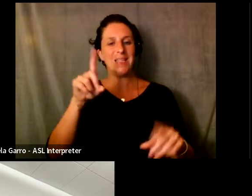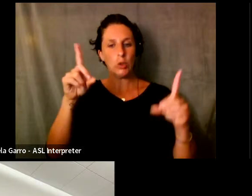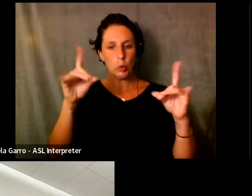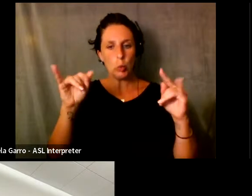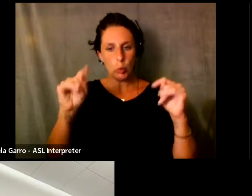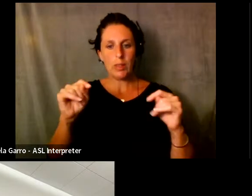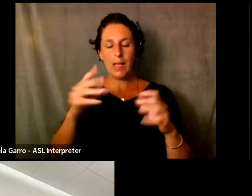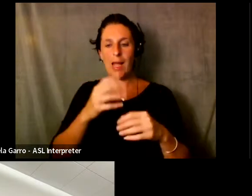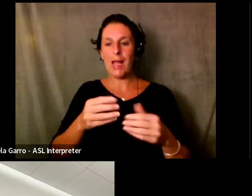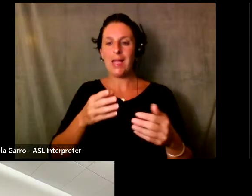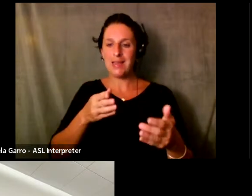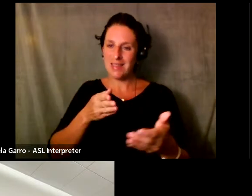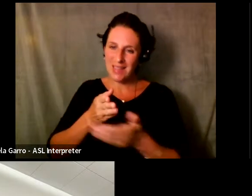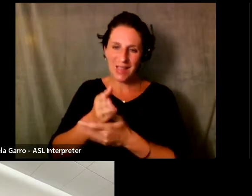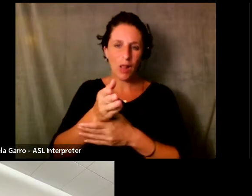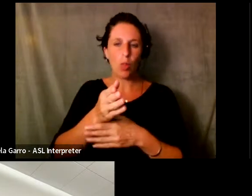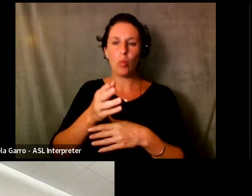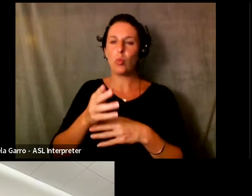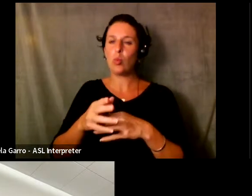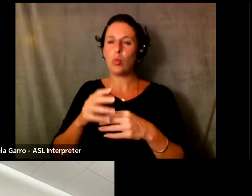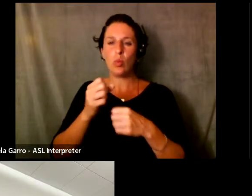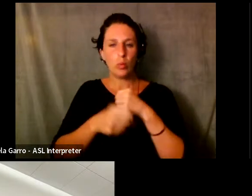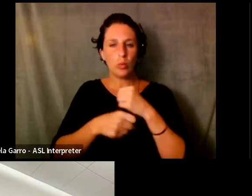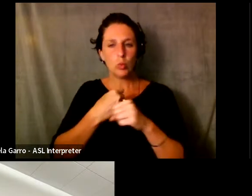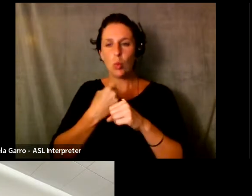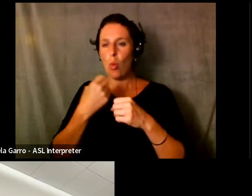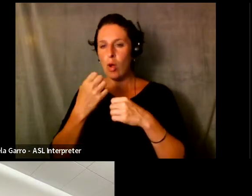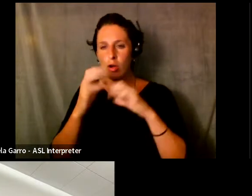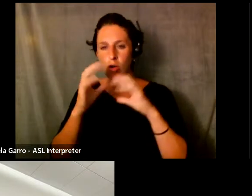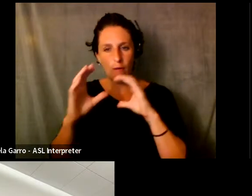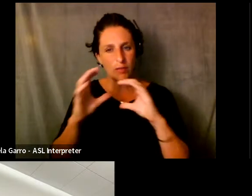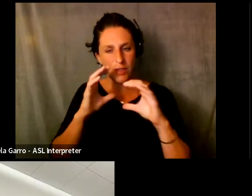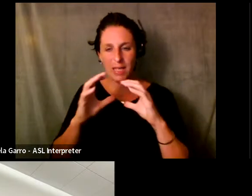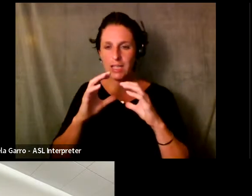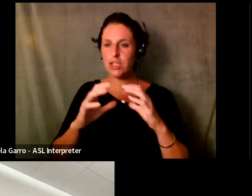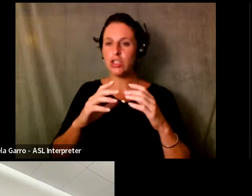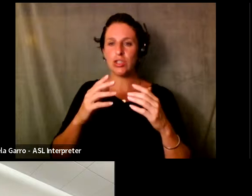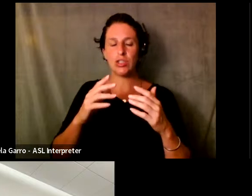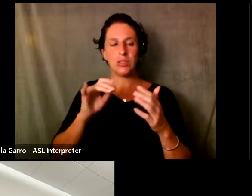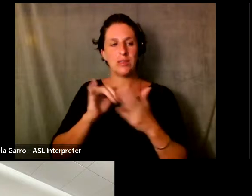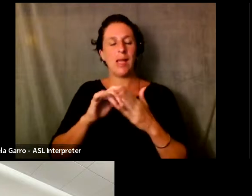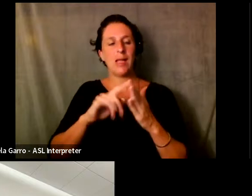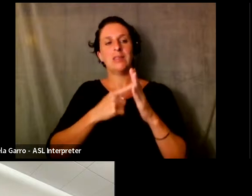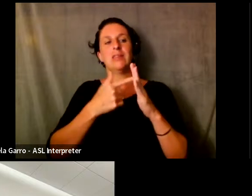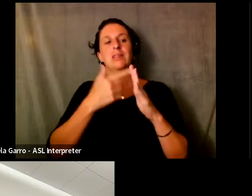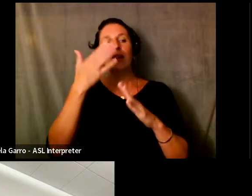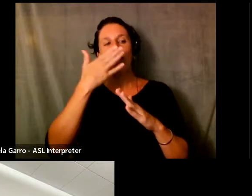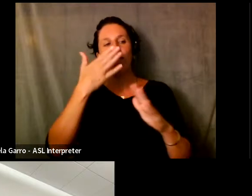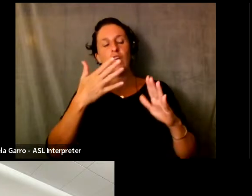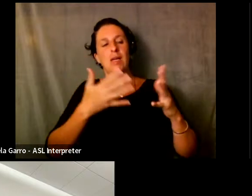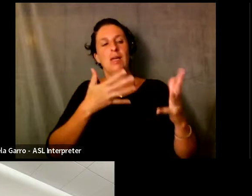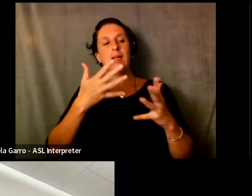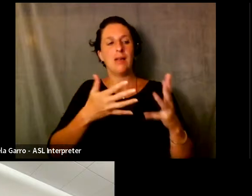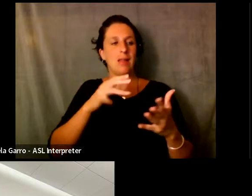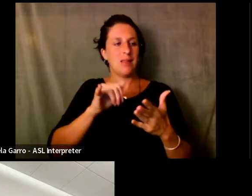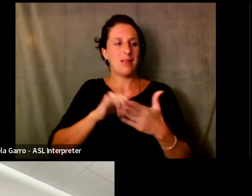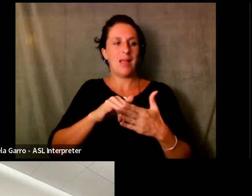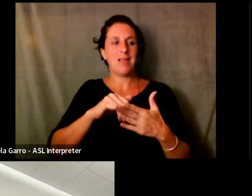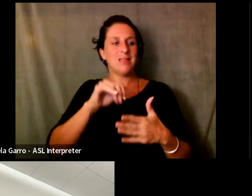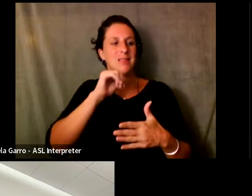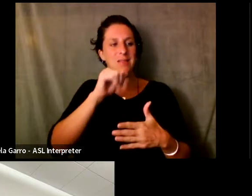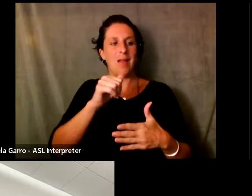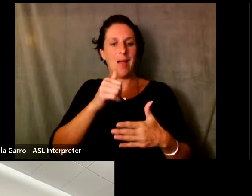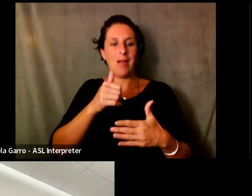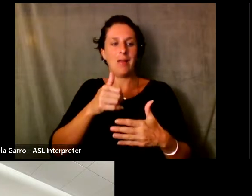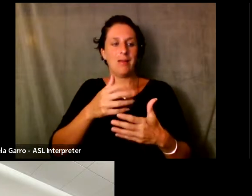sort of the conversations on the front that are really more, you know, that they're not getting us